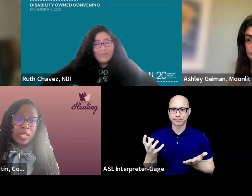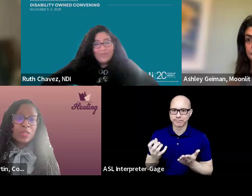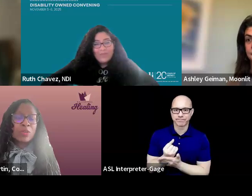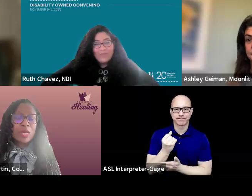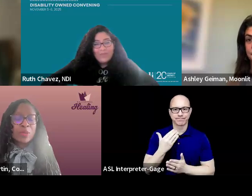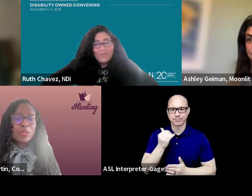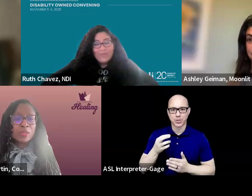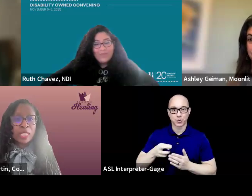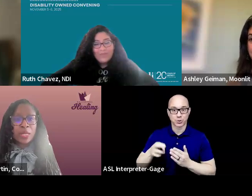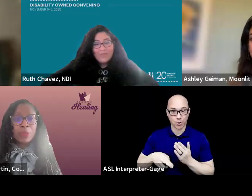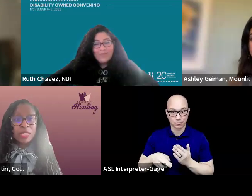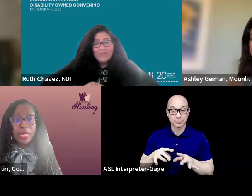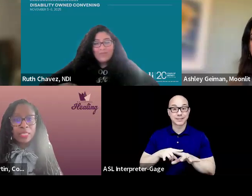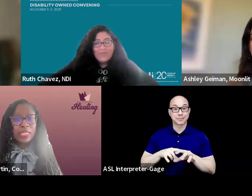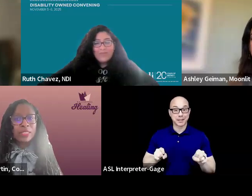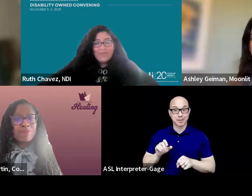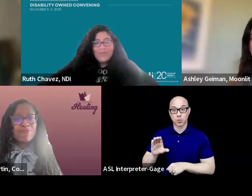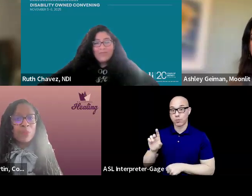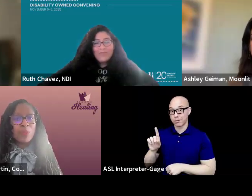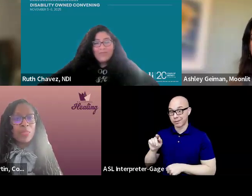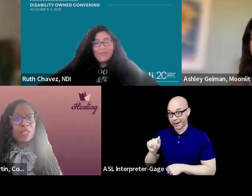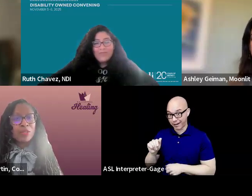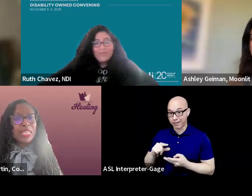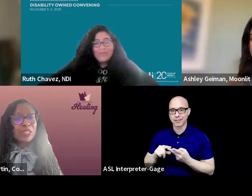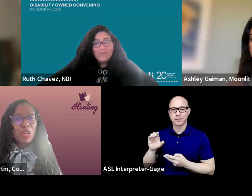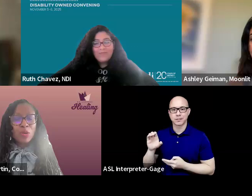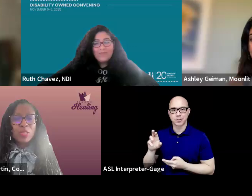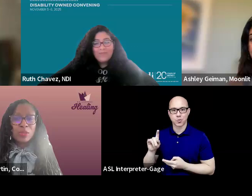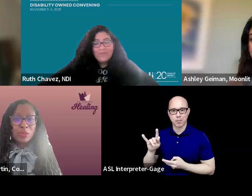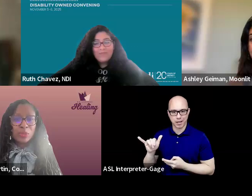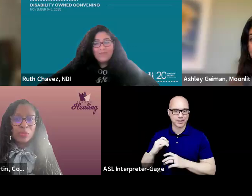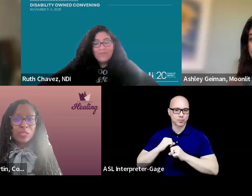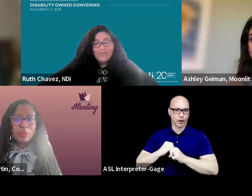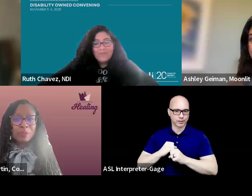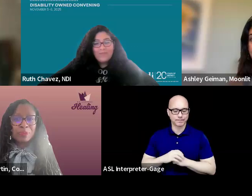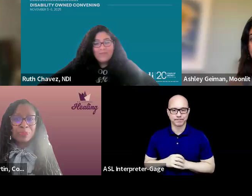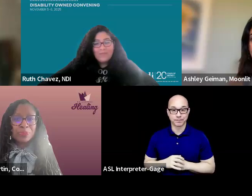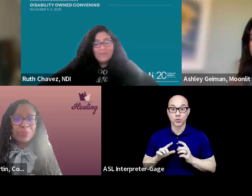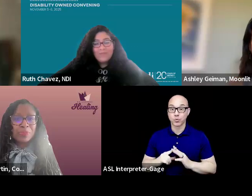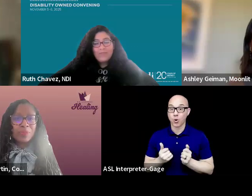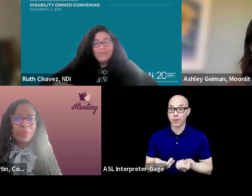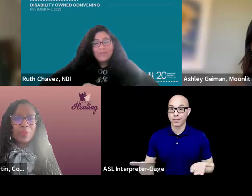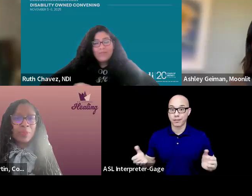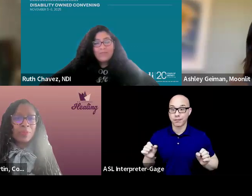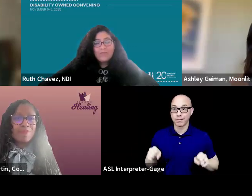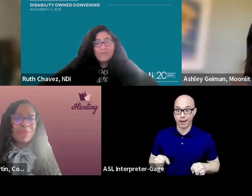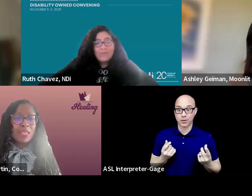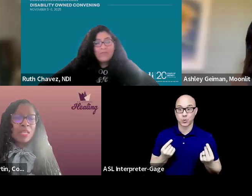your data and credibility protected. So let's start with the do's.